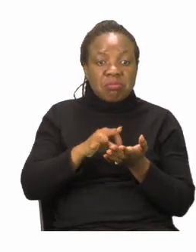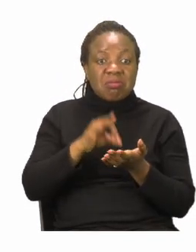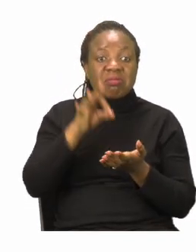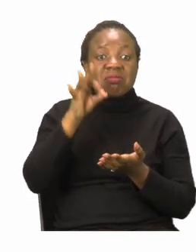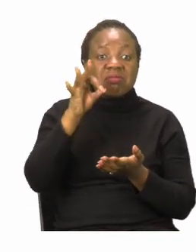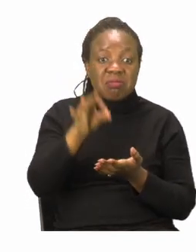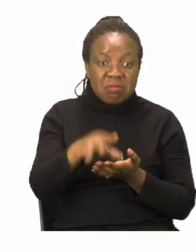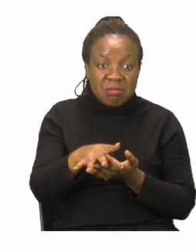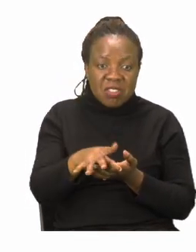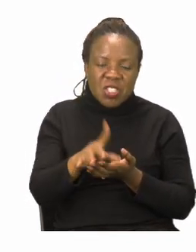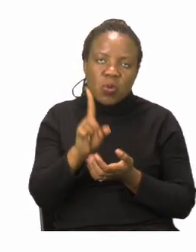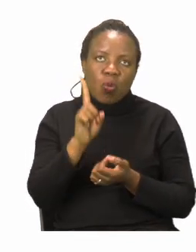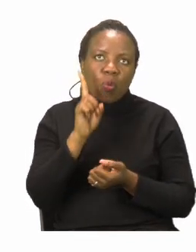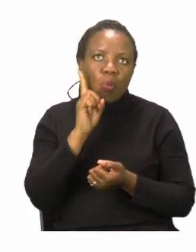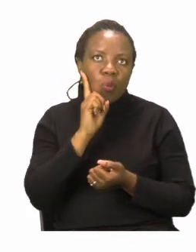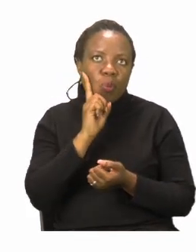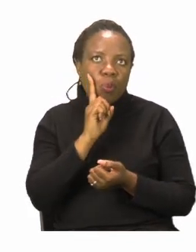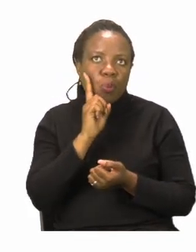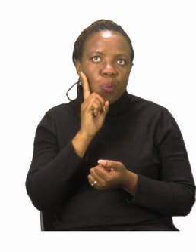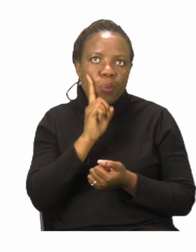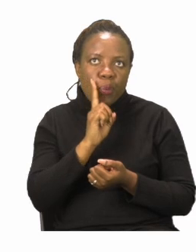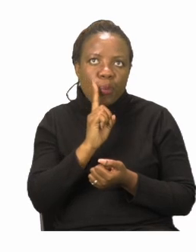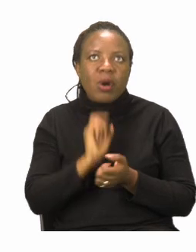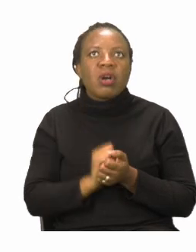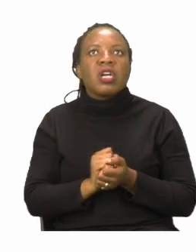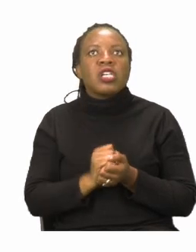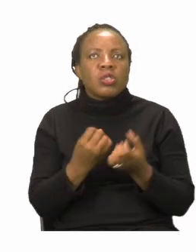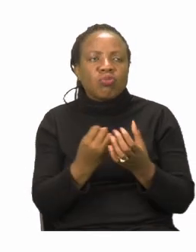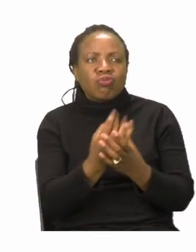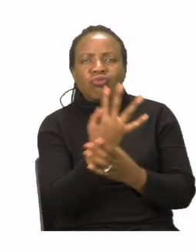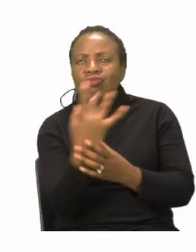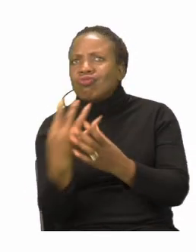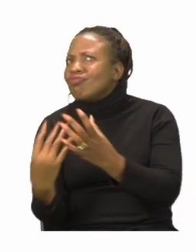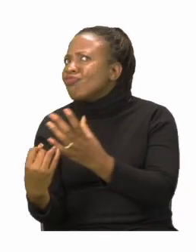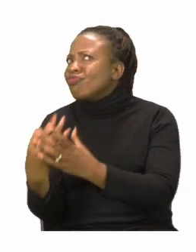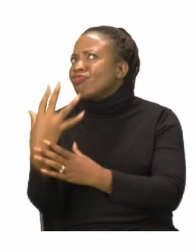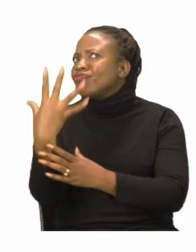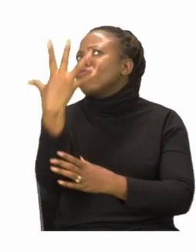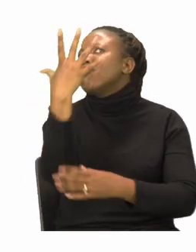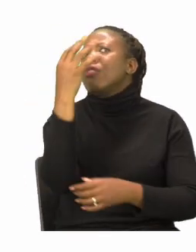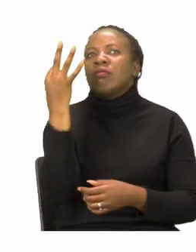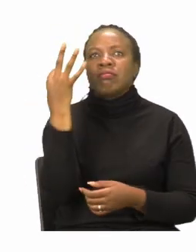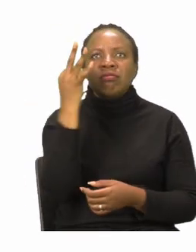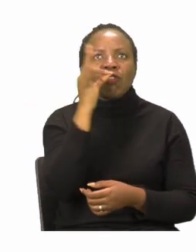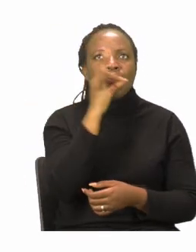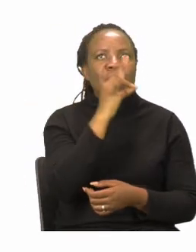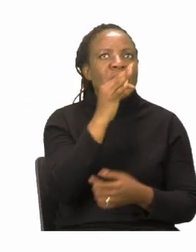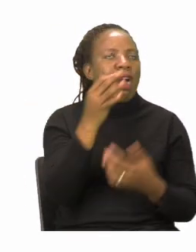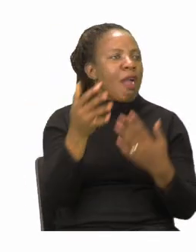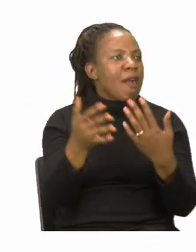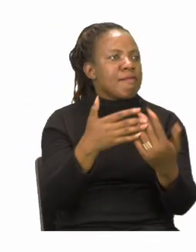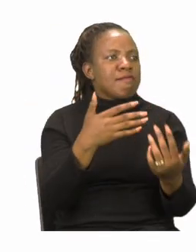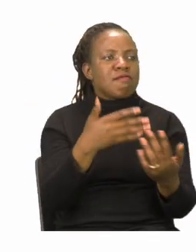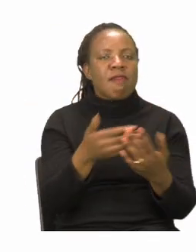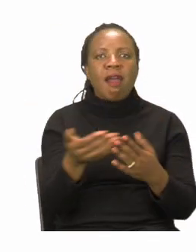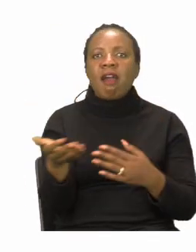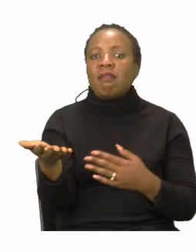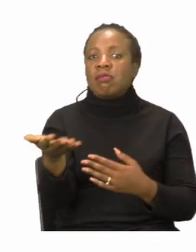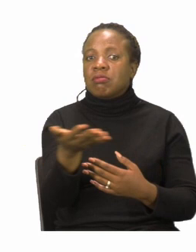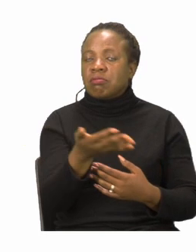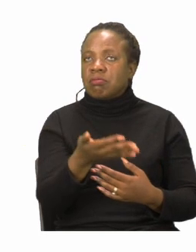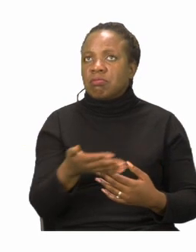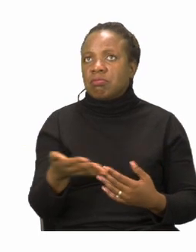grow flowers everywhere. Now, I'm going to go through the questions with